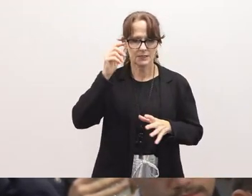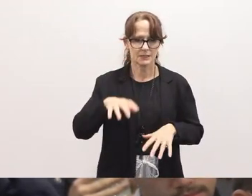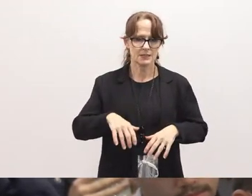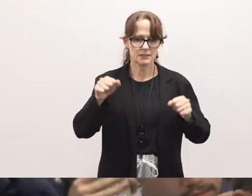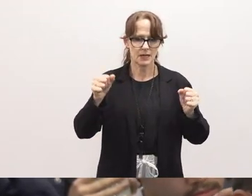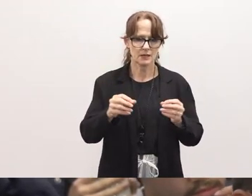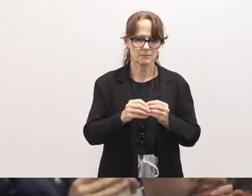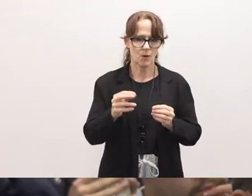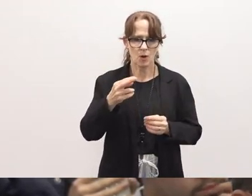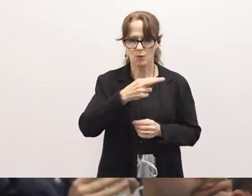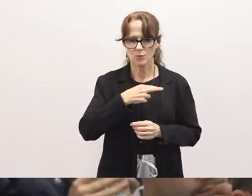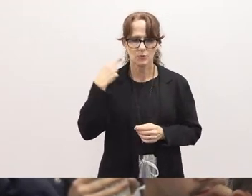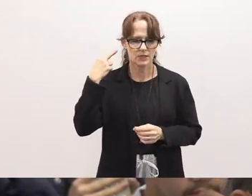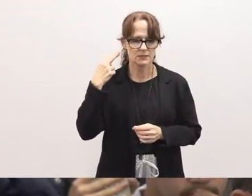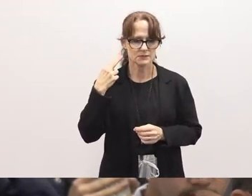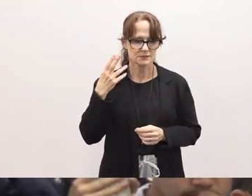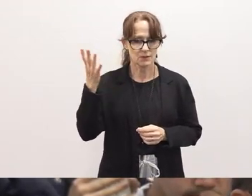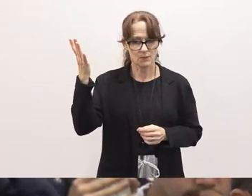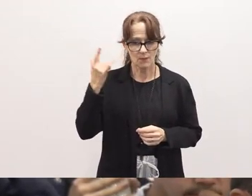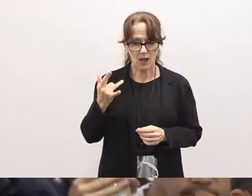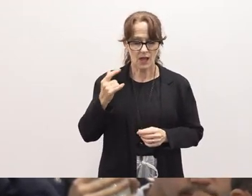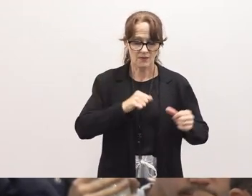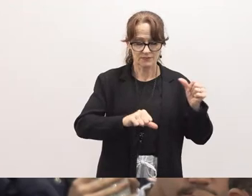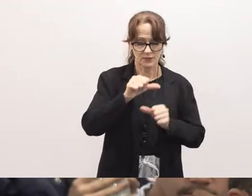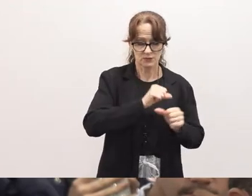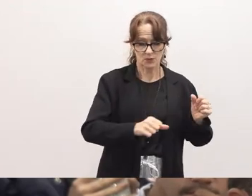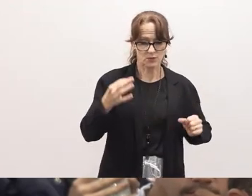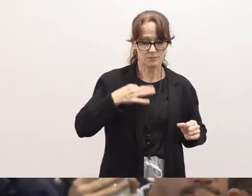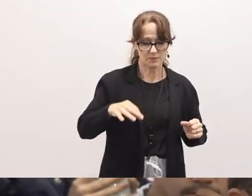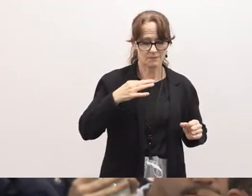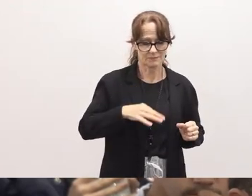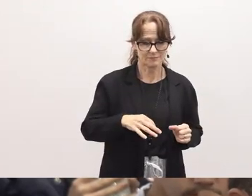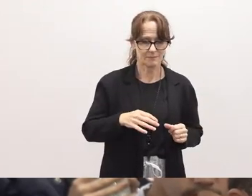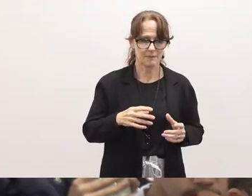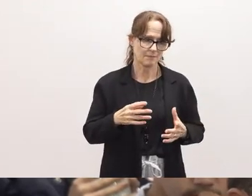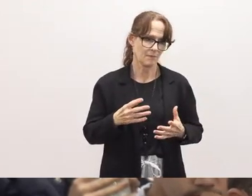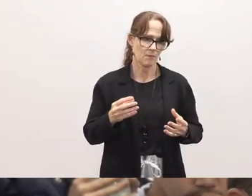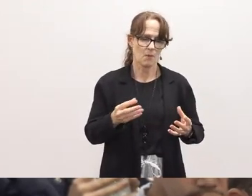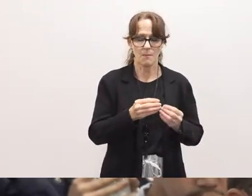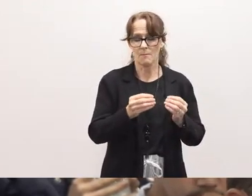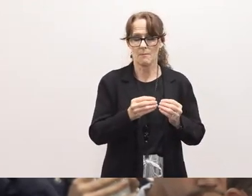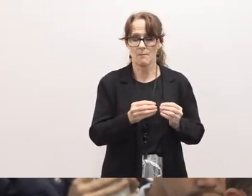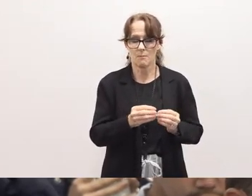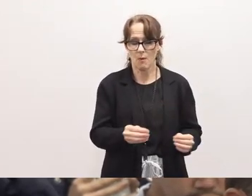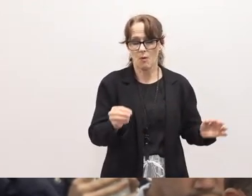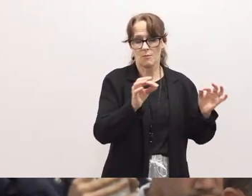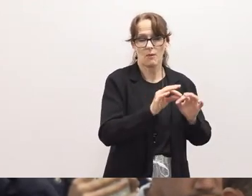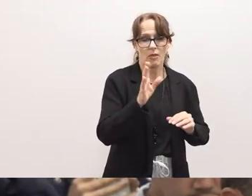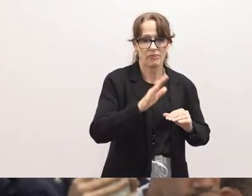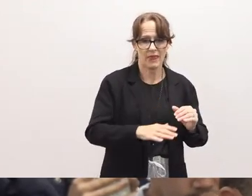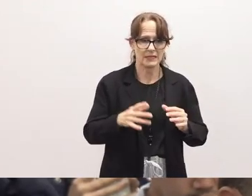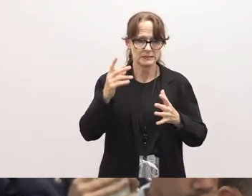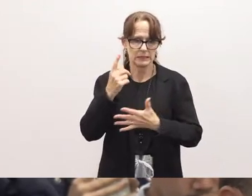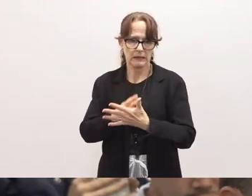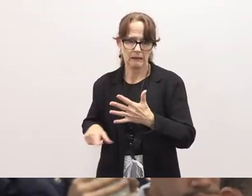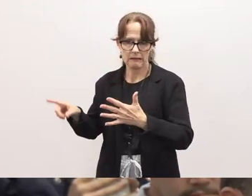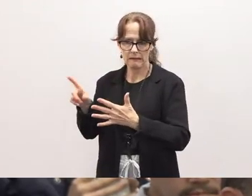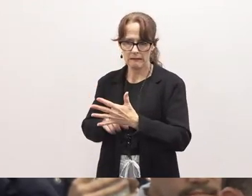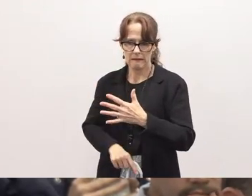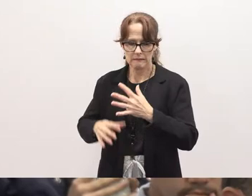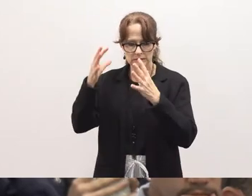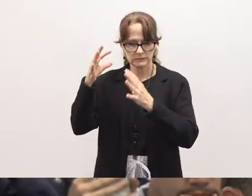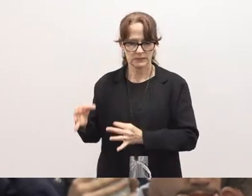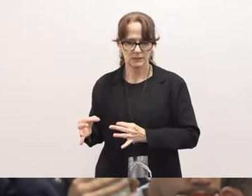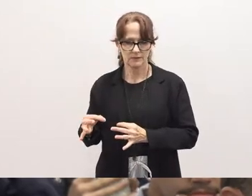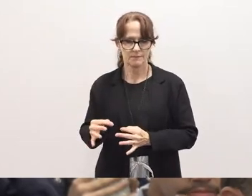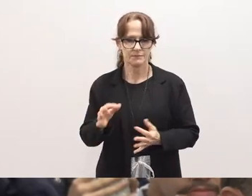the social benefits outweigh the possible consequence of a decision." End quote. This should be a wake-up call for this school